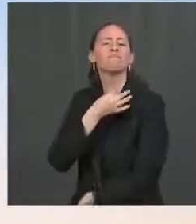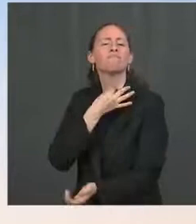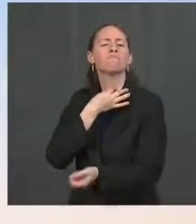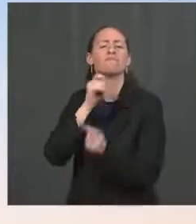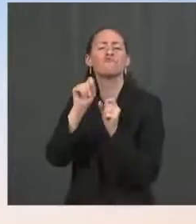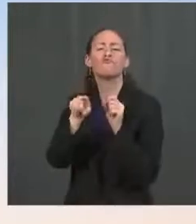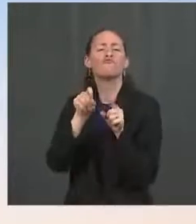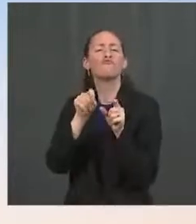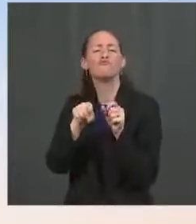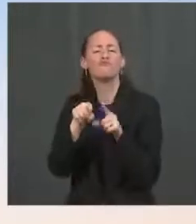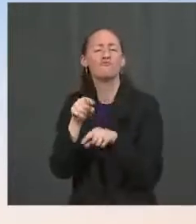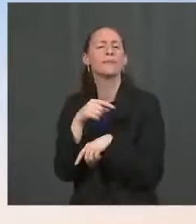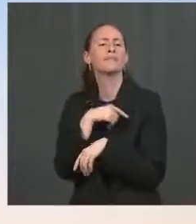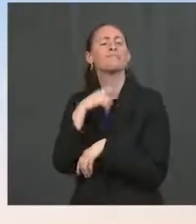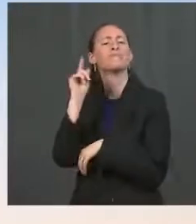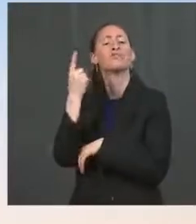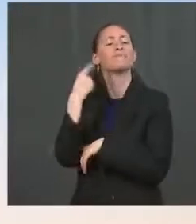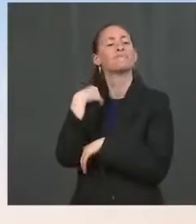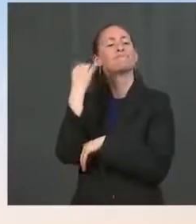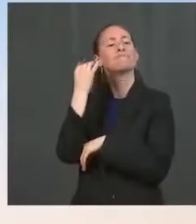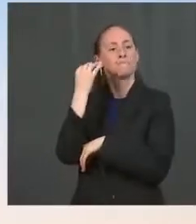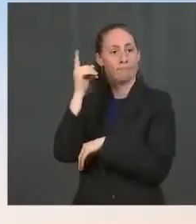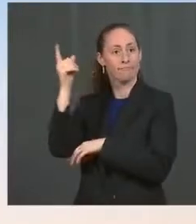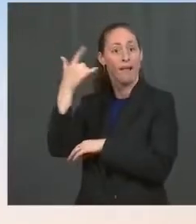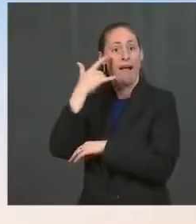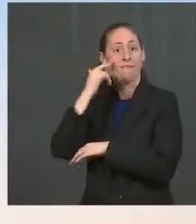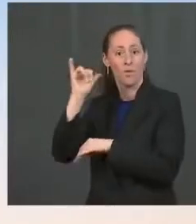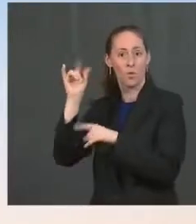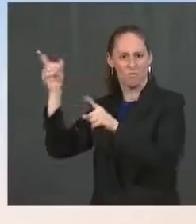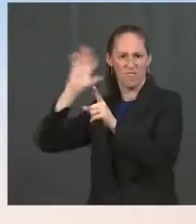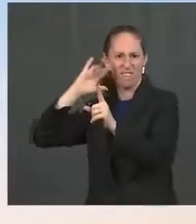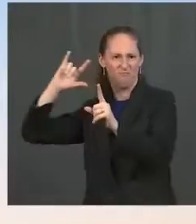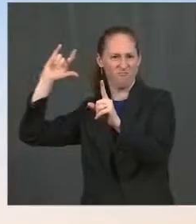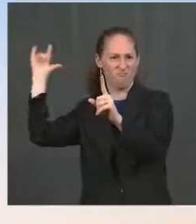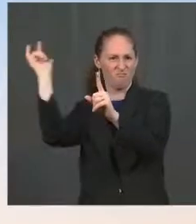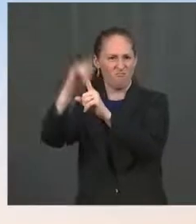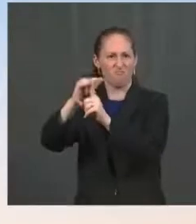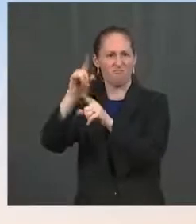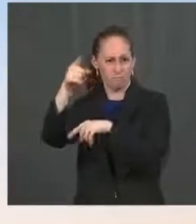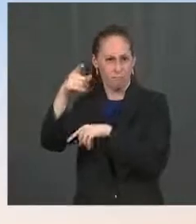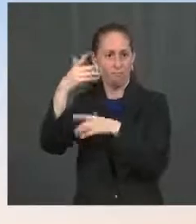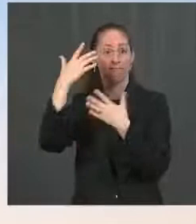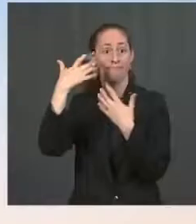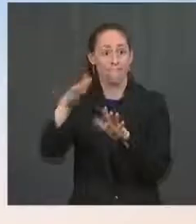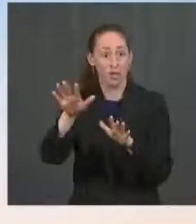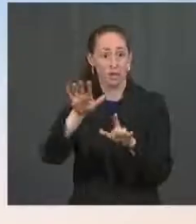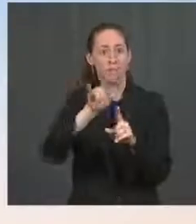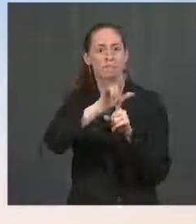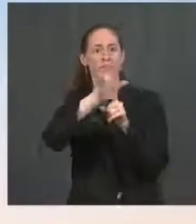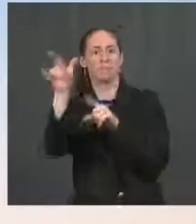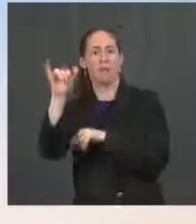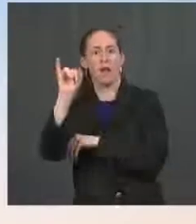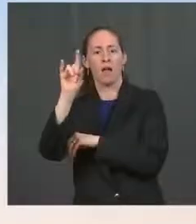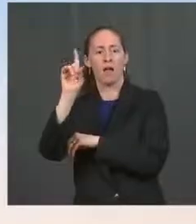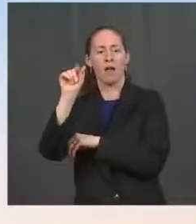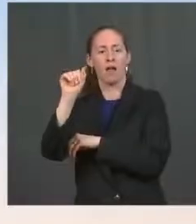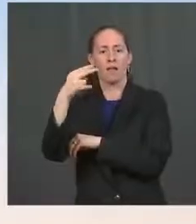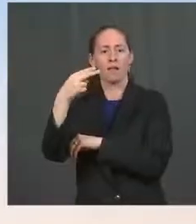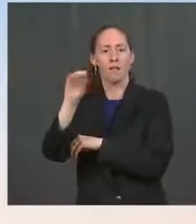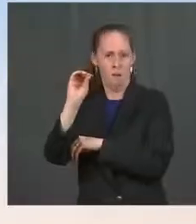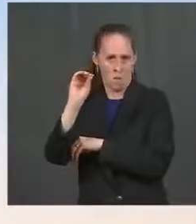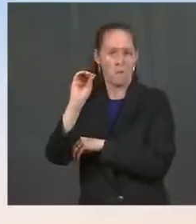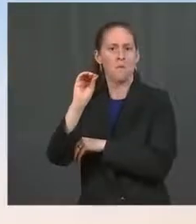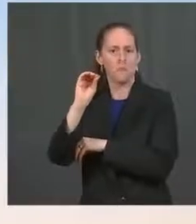addition to California, he's going to Idaho. That's a state that's really grappling. The focus is wildfires. That's a state that's